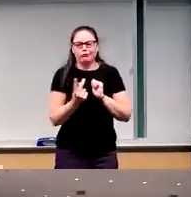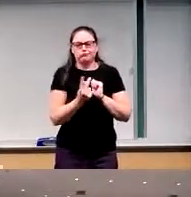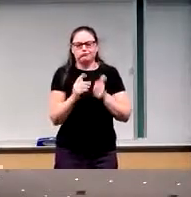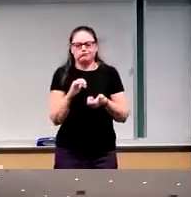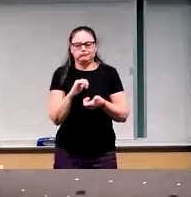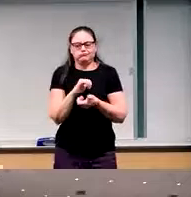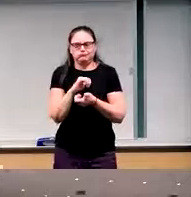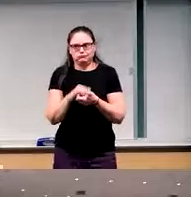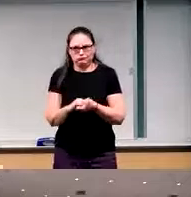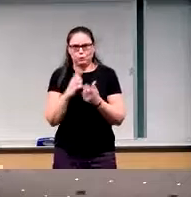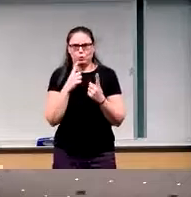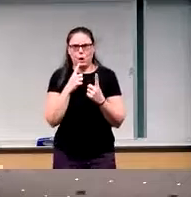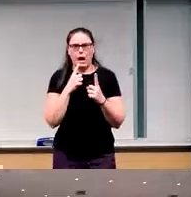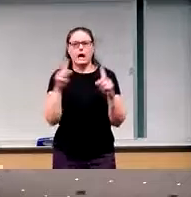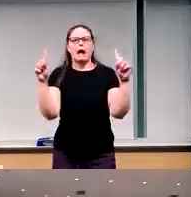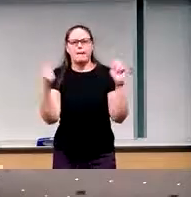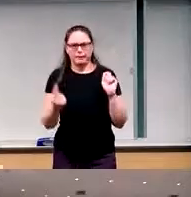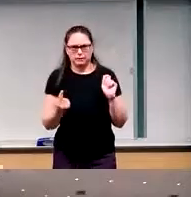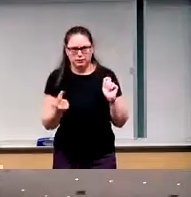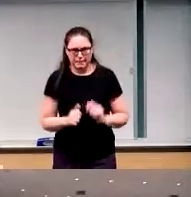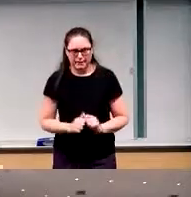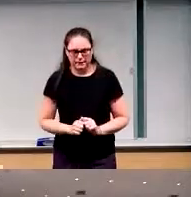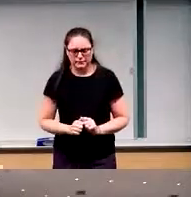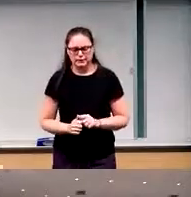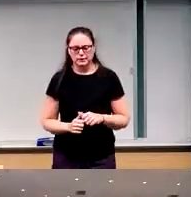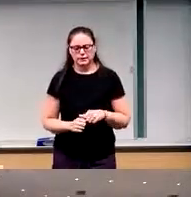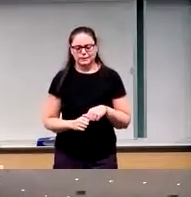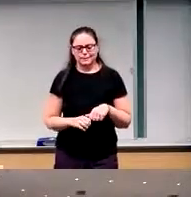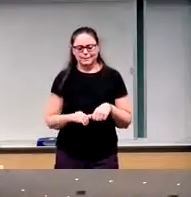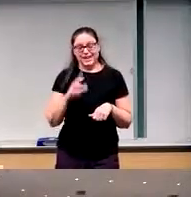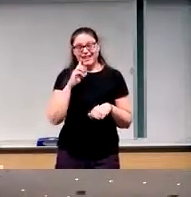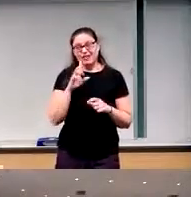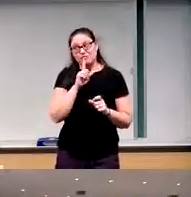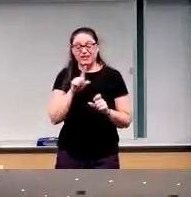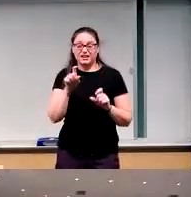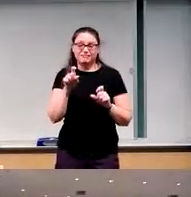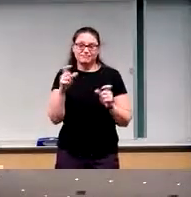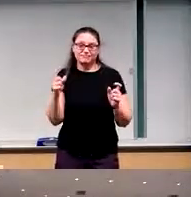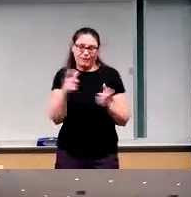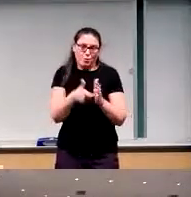actually accomplished, have to deliberate. And